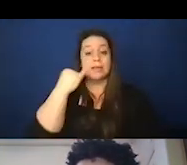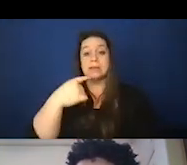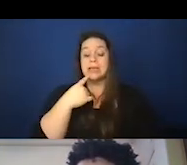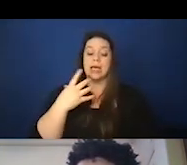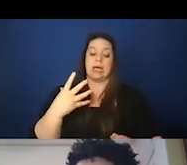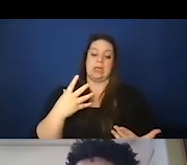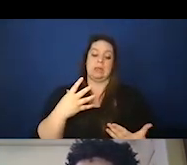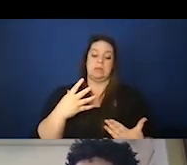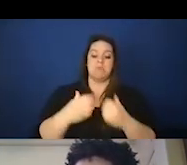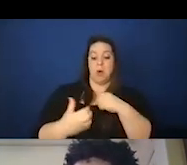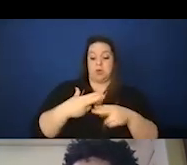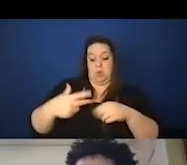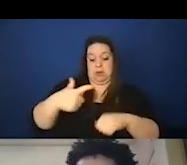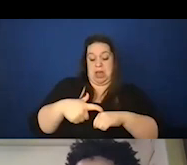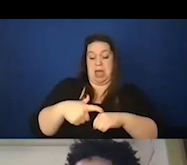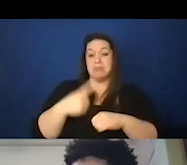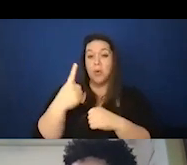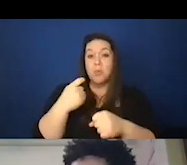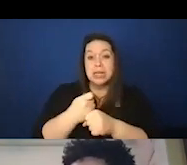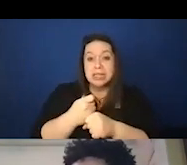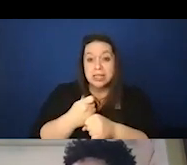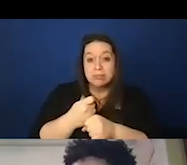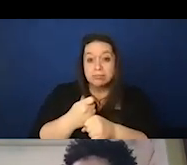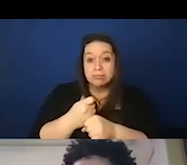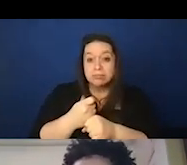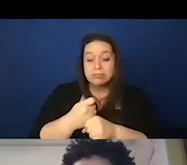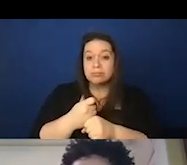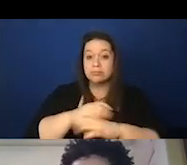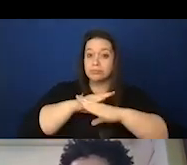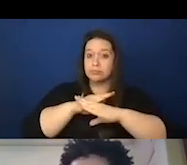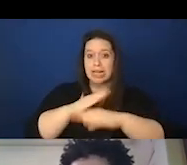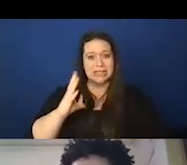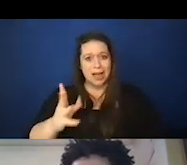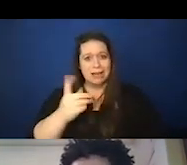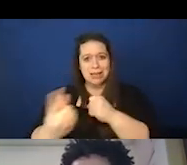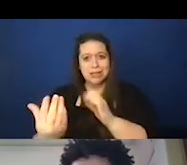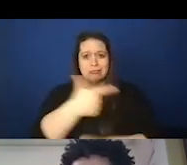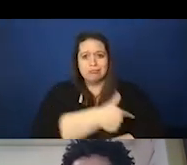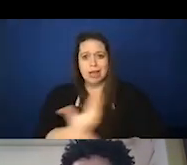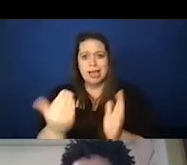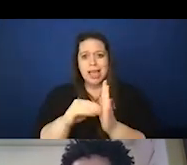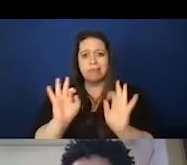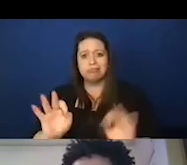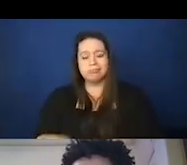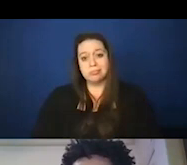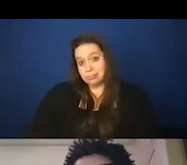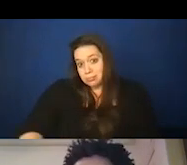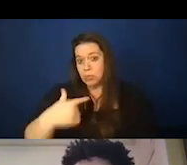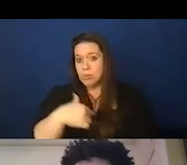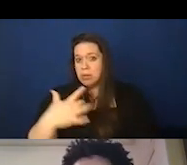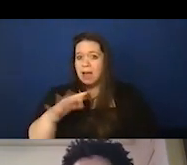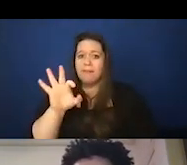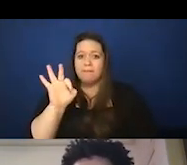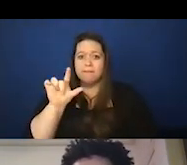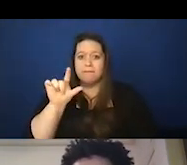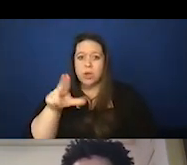it's only good for a year. Well, that's okay too, because you just get another shot next year. We get a flu shot every year.